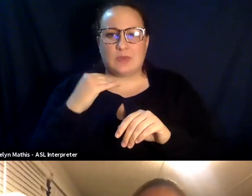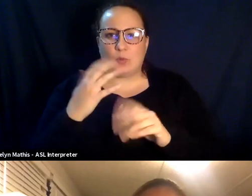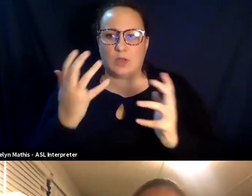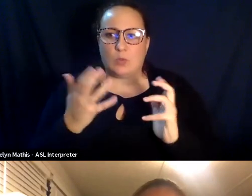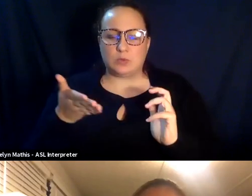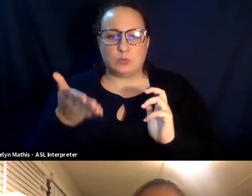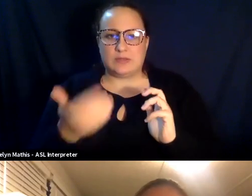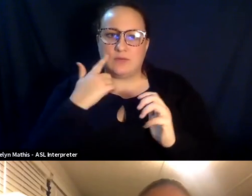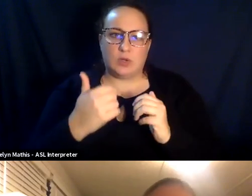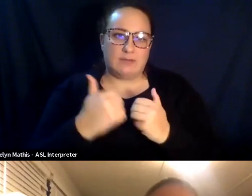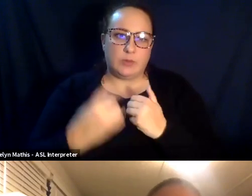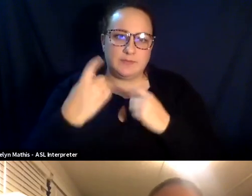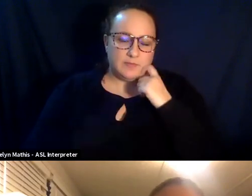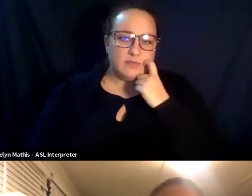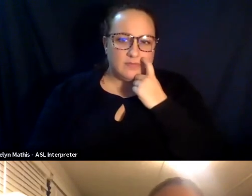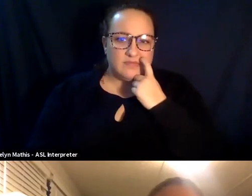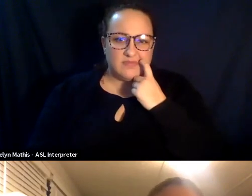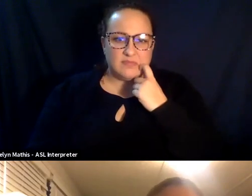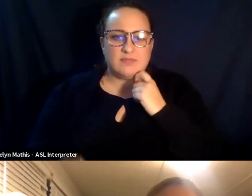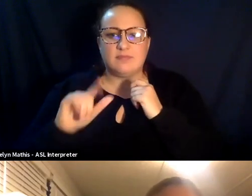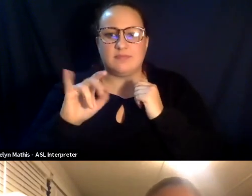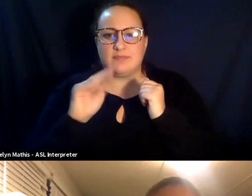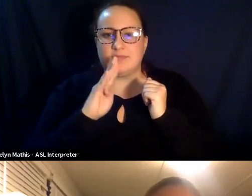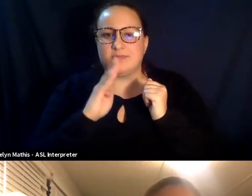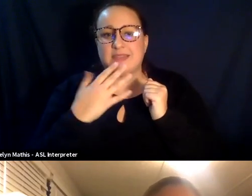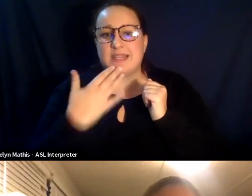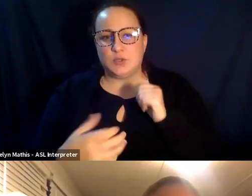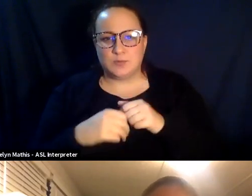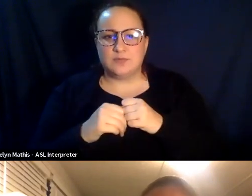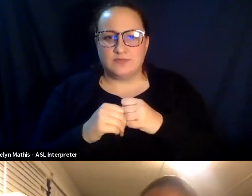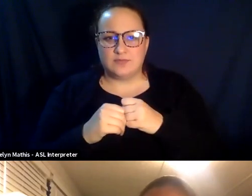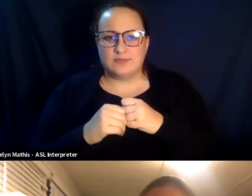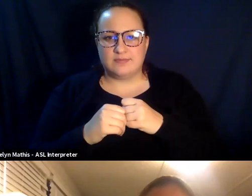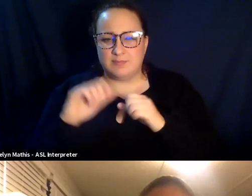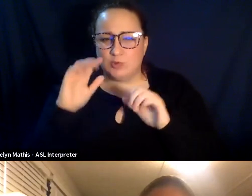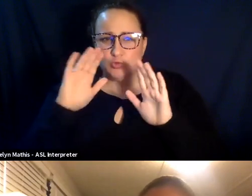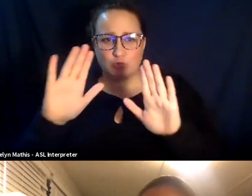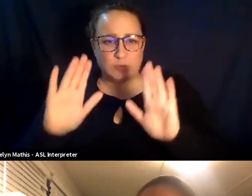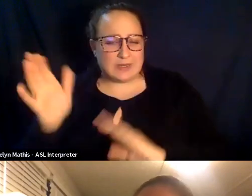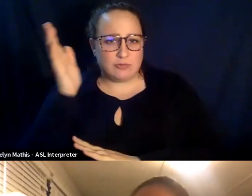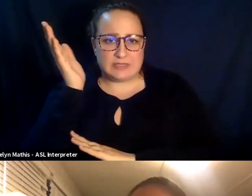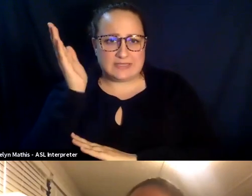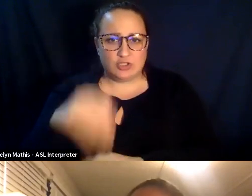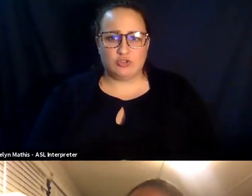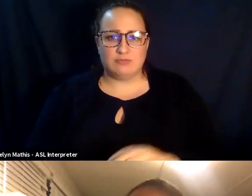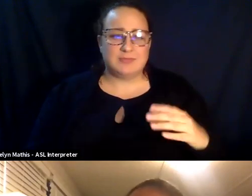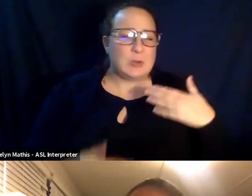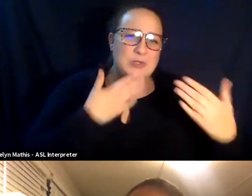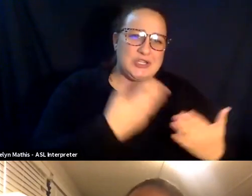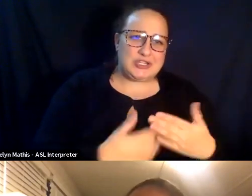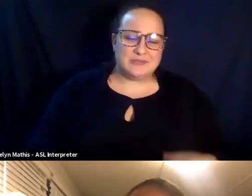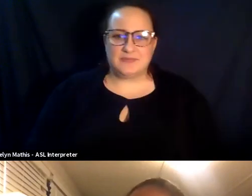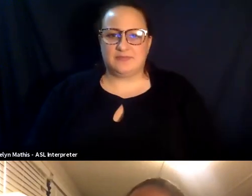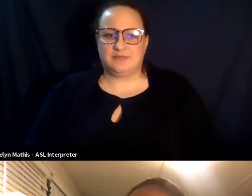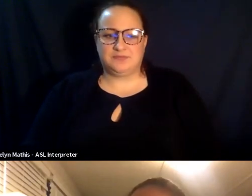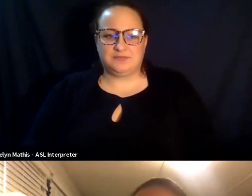can for everyone. So, yeah. Thank you. You're welcome. This was a great presentation. Oh, good.